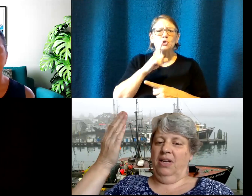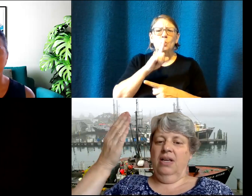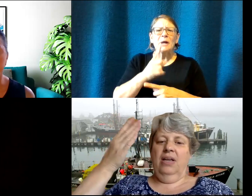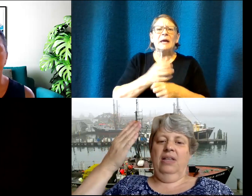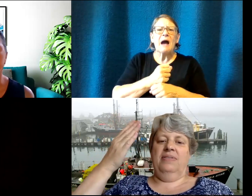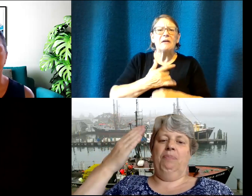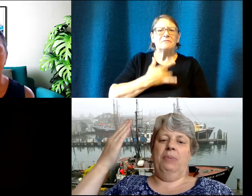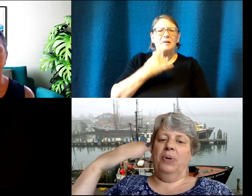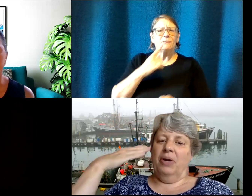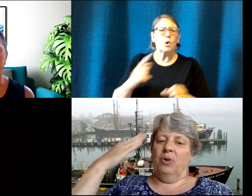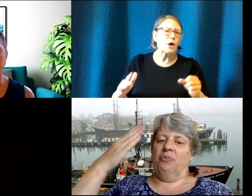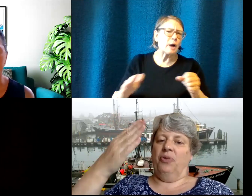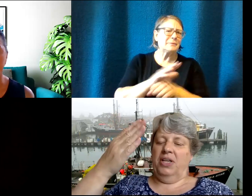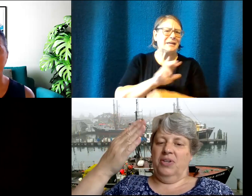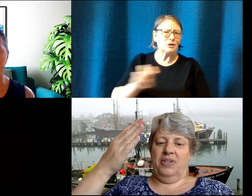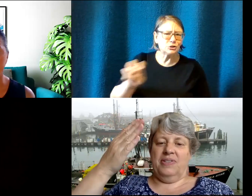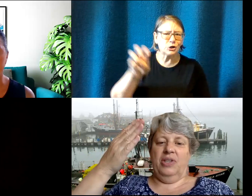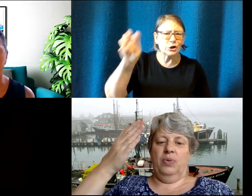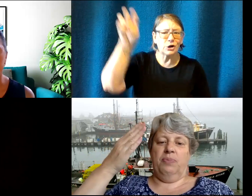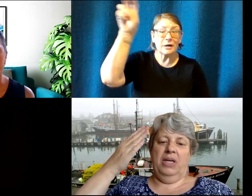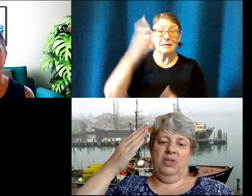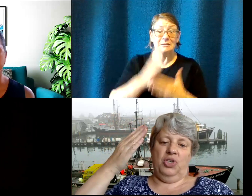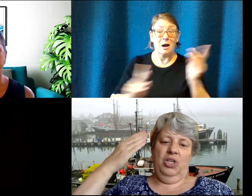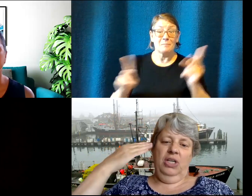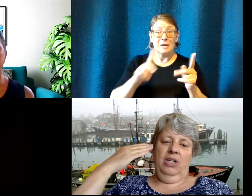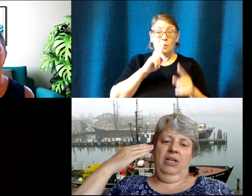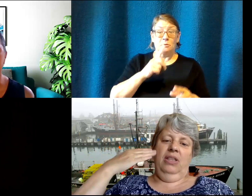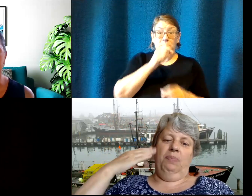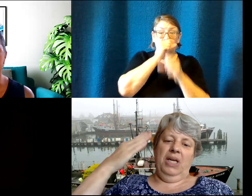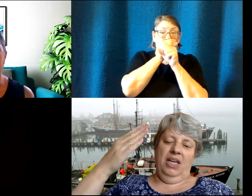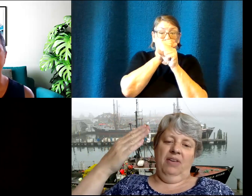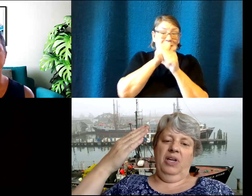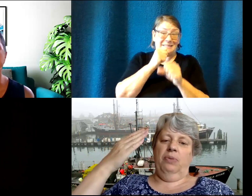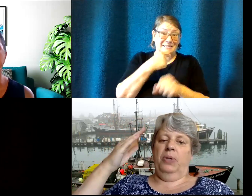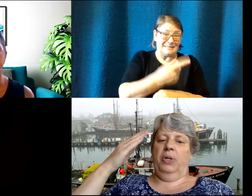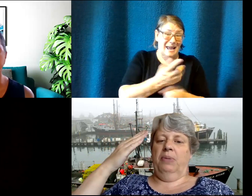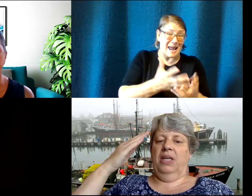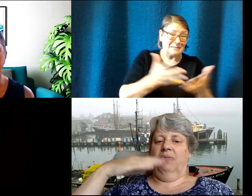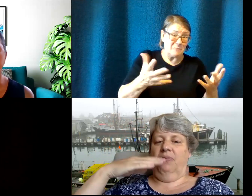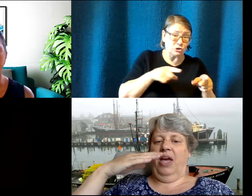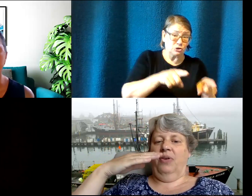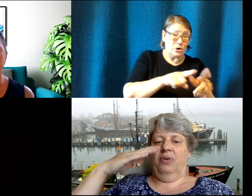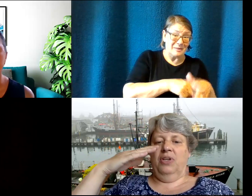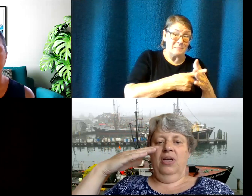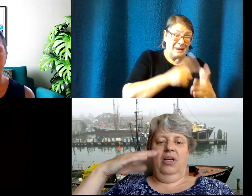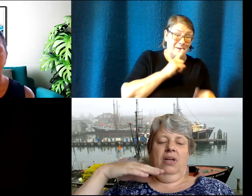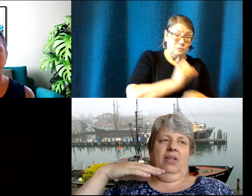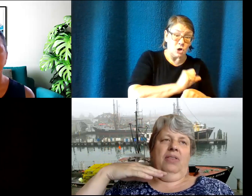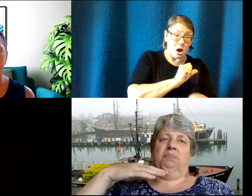on. And some people that were afraid to disclose much in the beginning of their employment